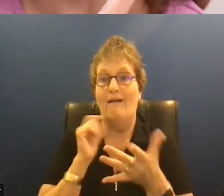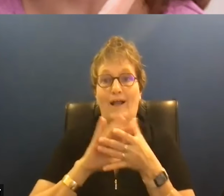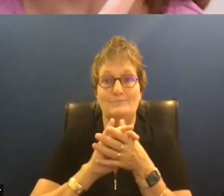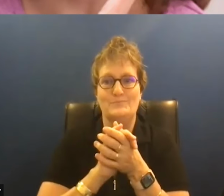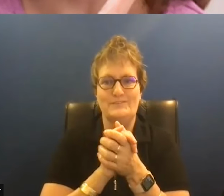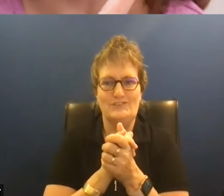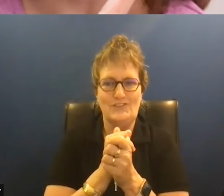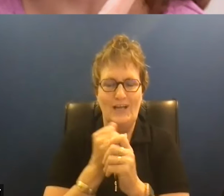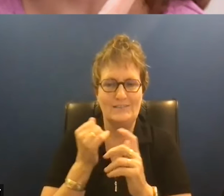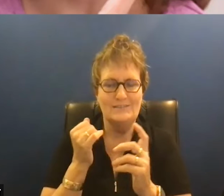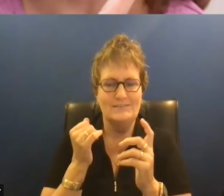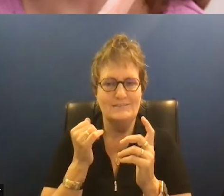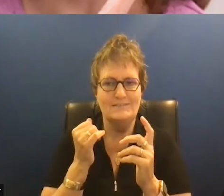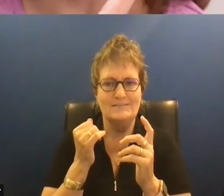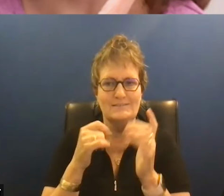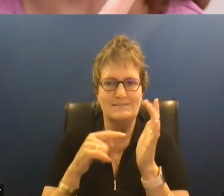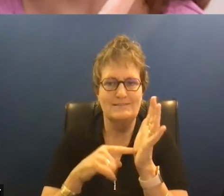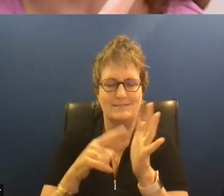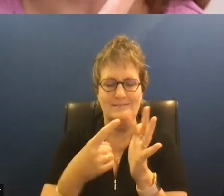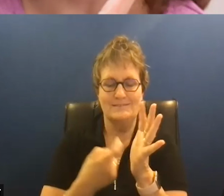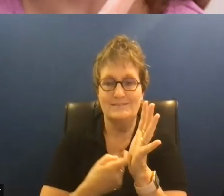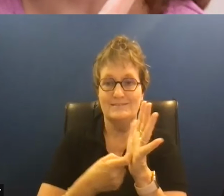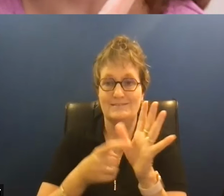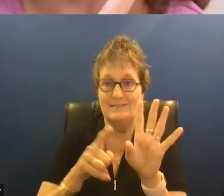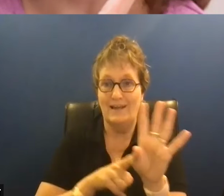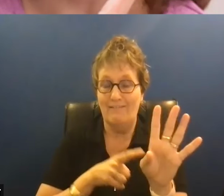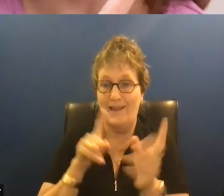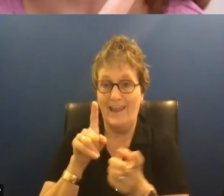that Terry invited me to this